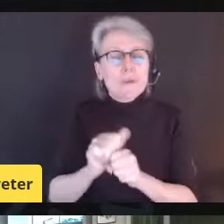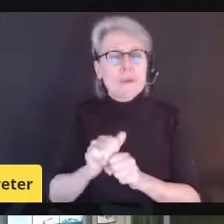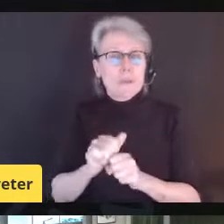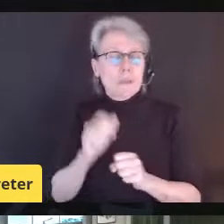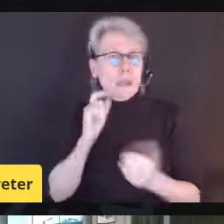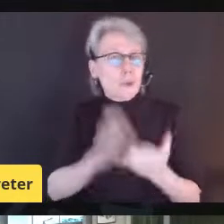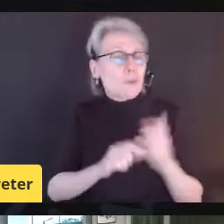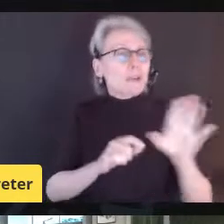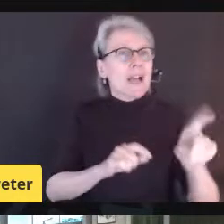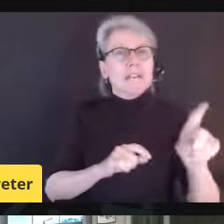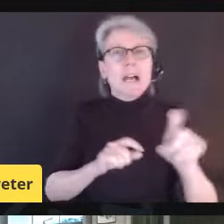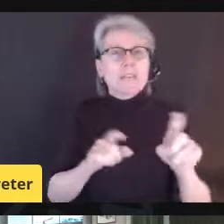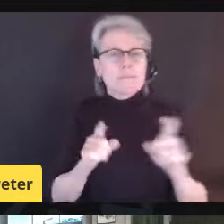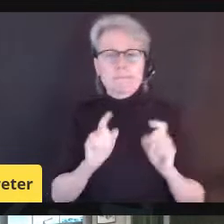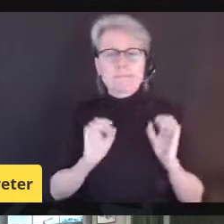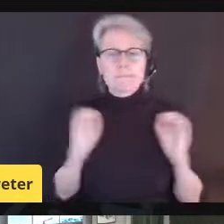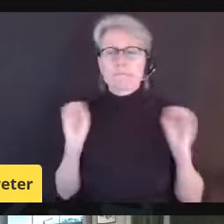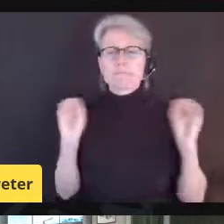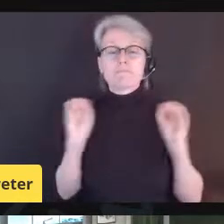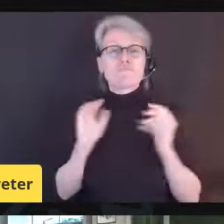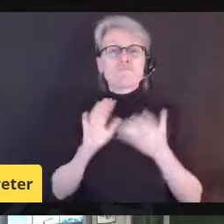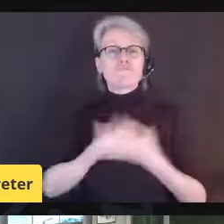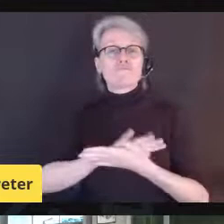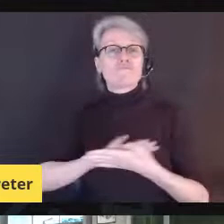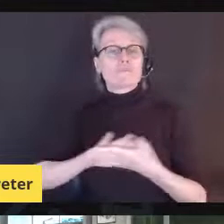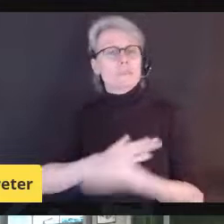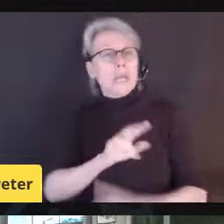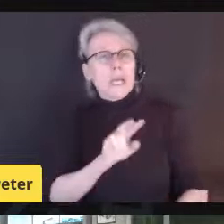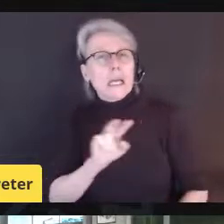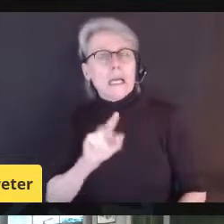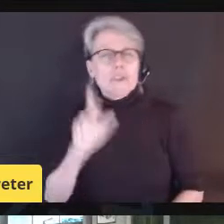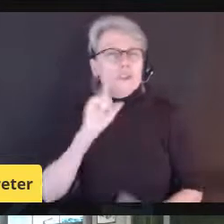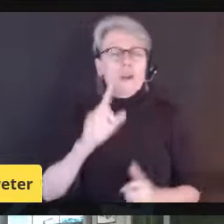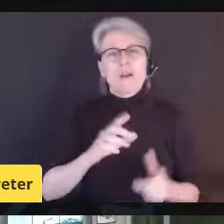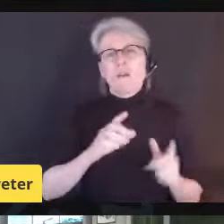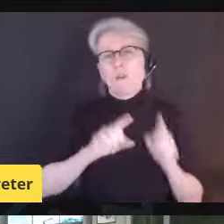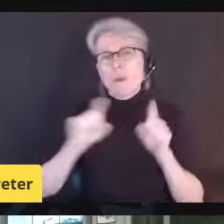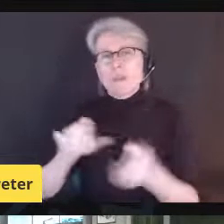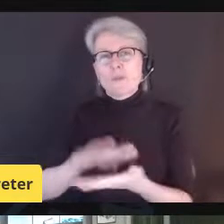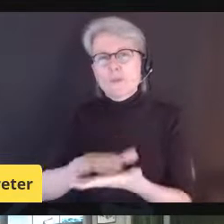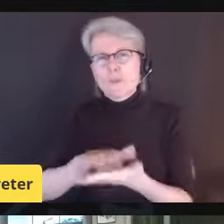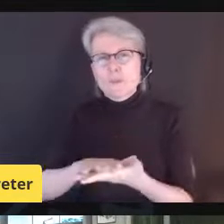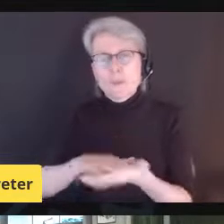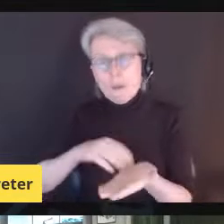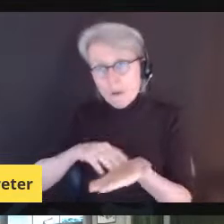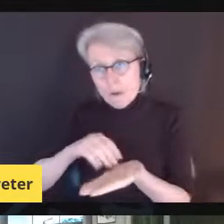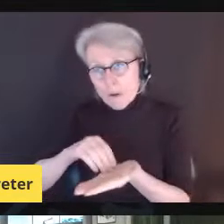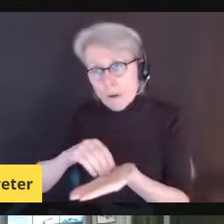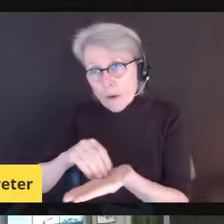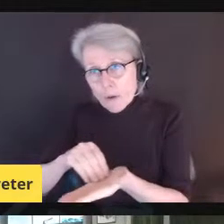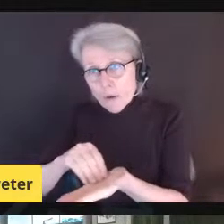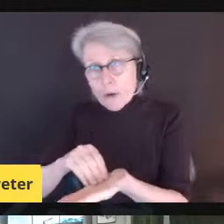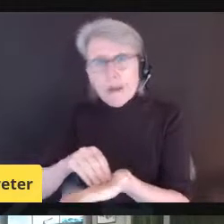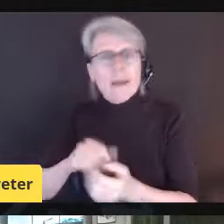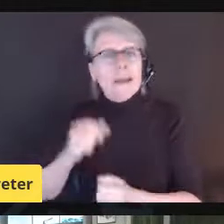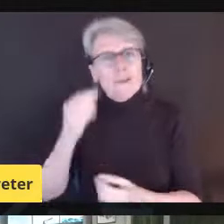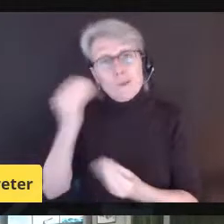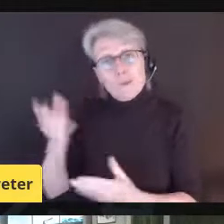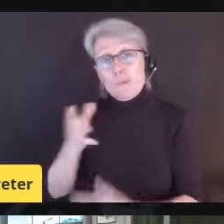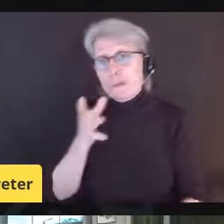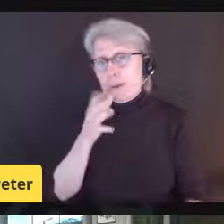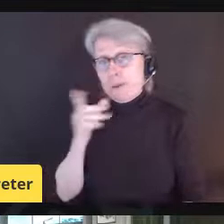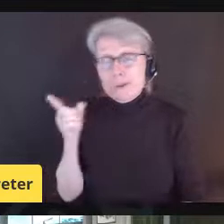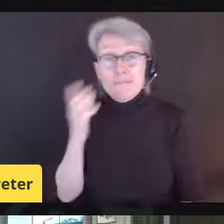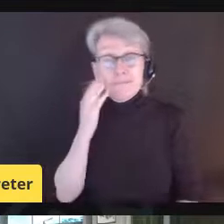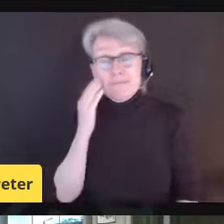time researching and eventually moved and went to school and did this. And then when I was telling my mother, she said, you know,